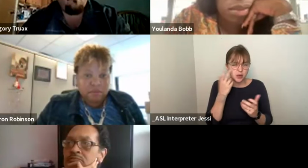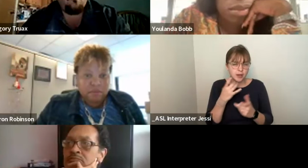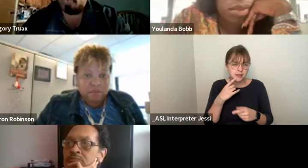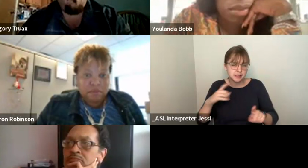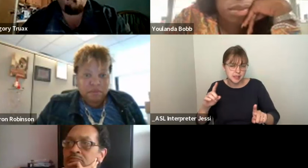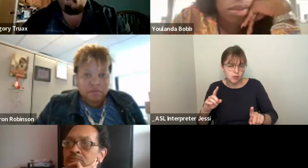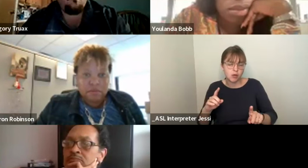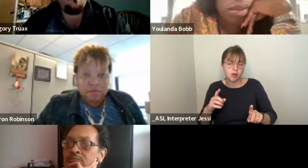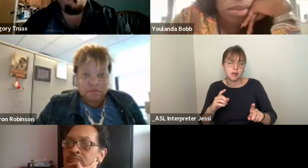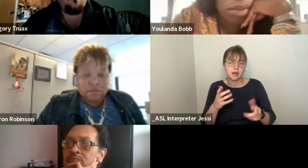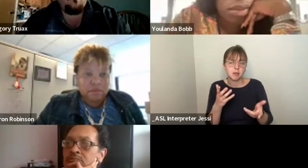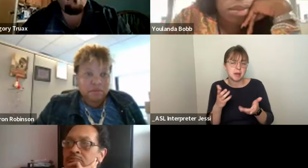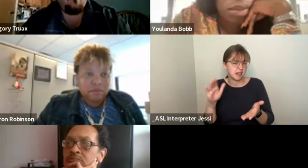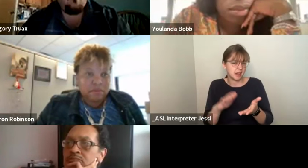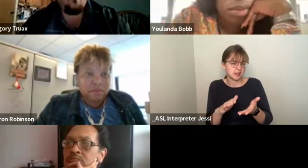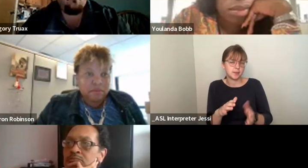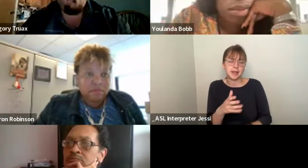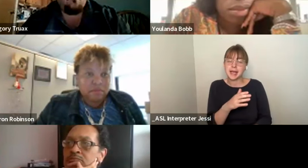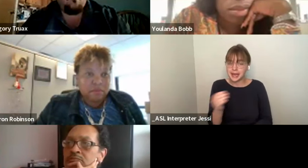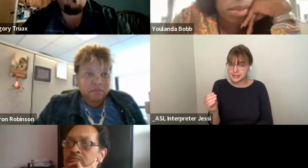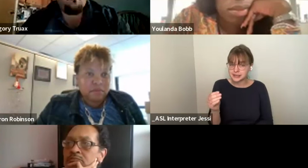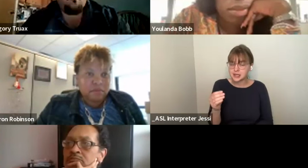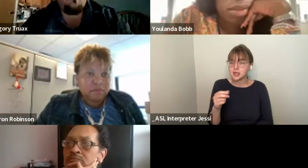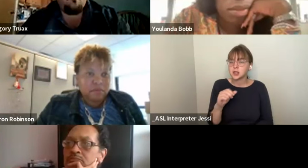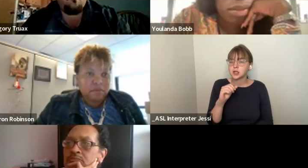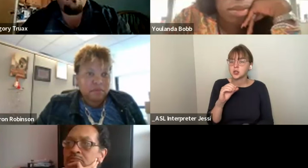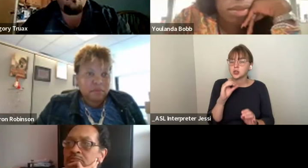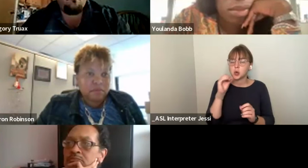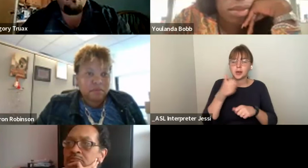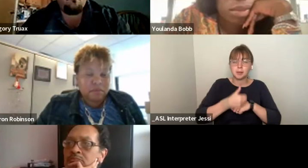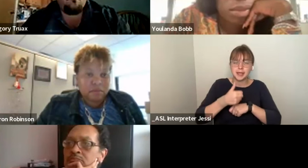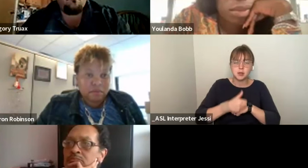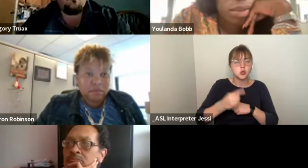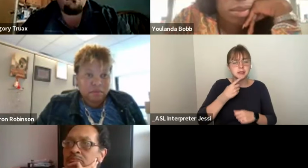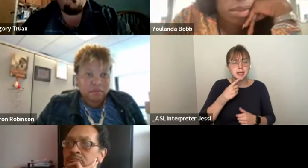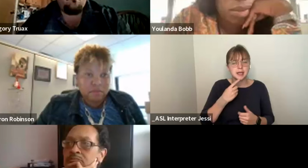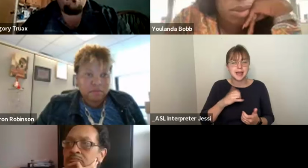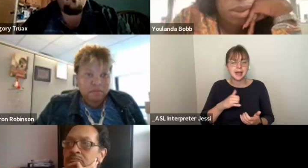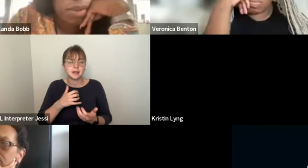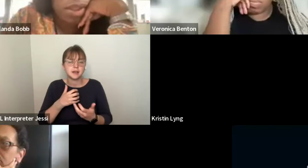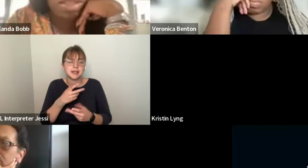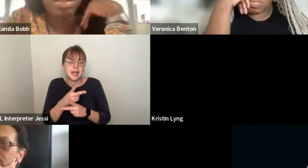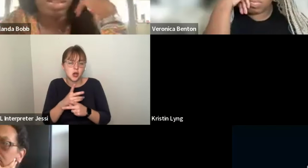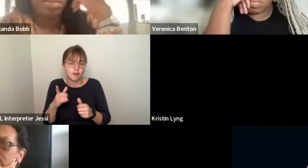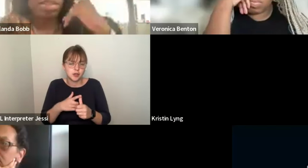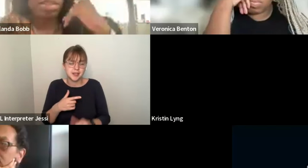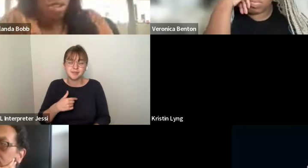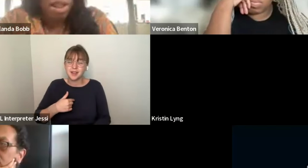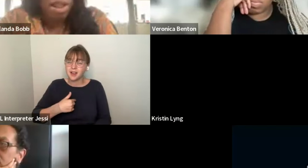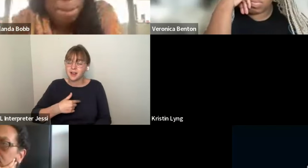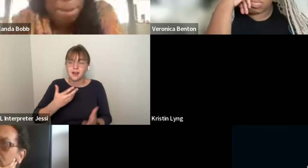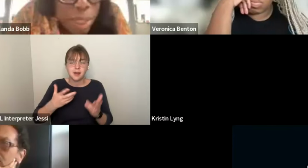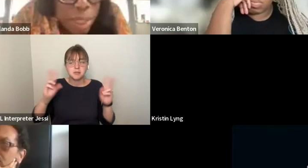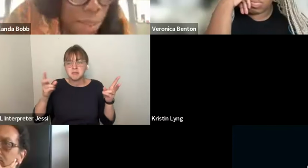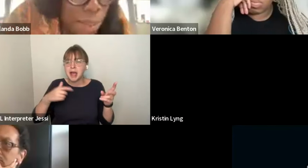condemning. When we say, I am concerned for you, I really love you, and I really want what's best for